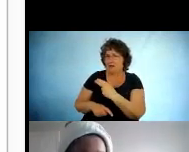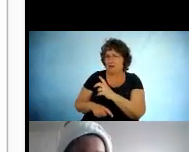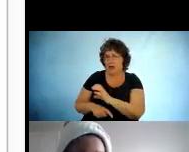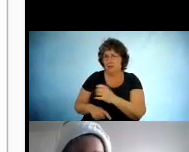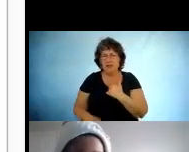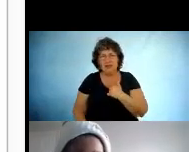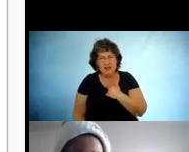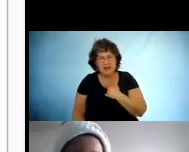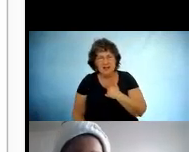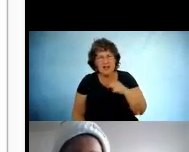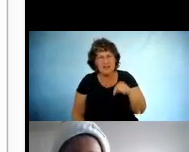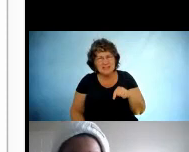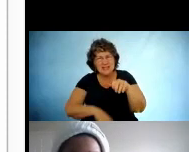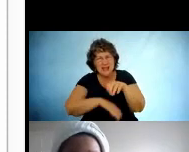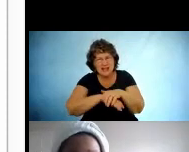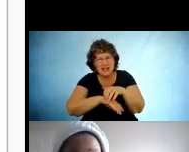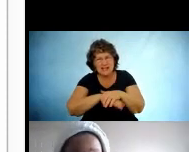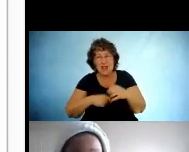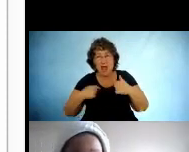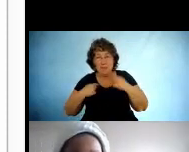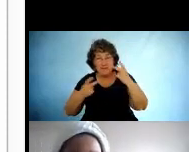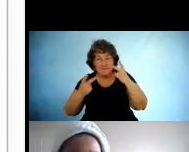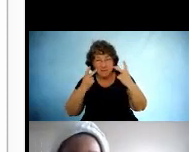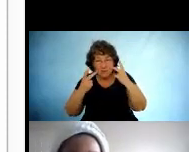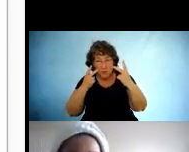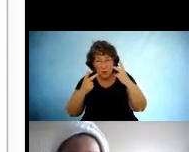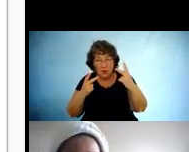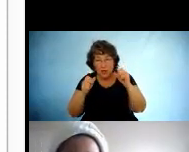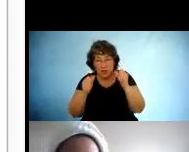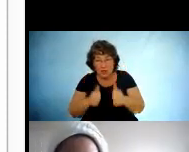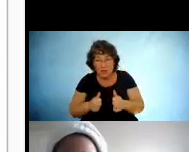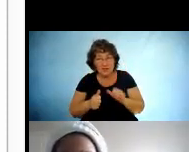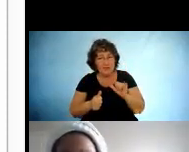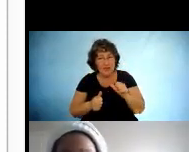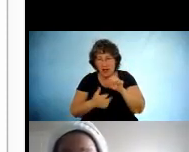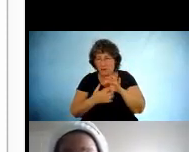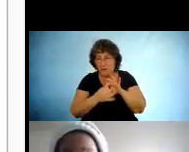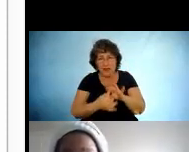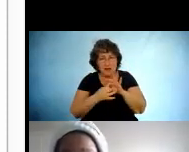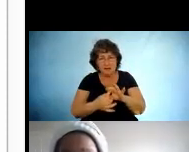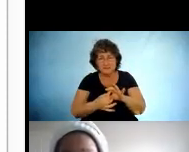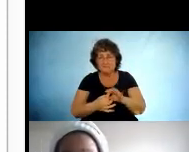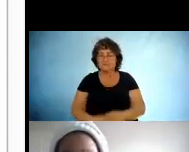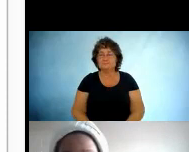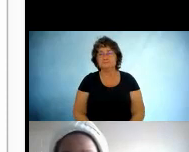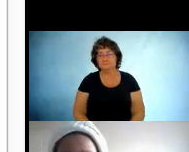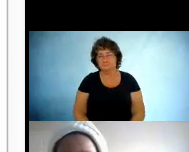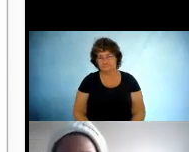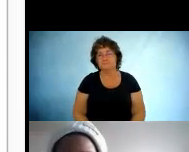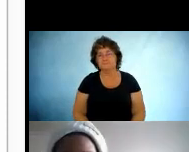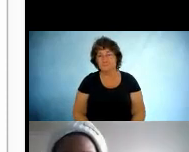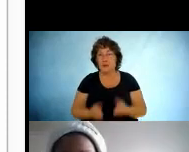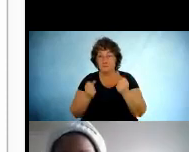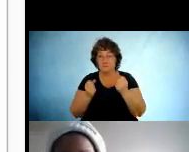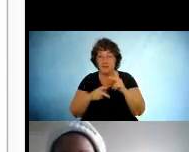Blind introduced me to Ava, South Carolina, which many of you probably don't know or do know, 80% of those working there do have a disability.